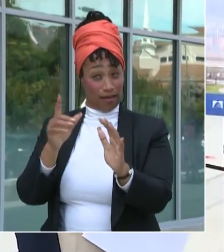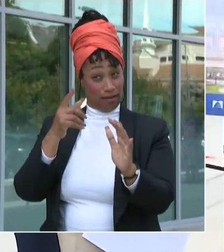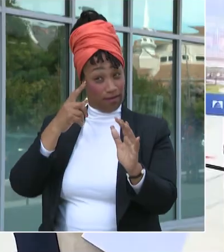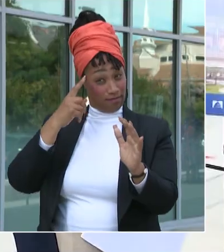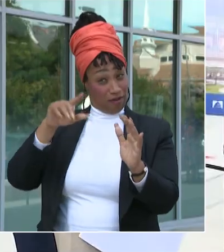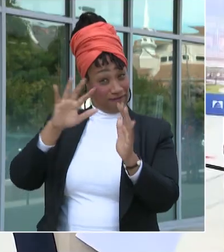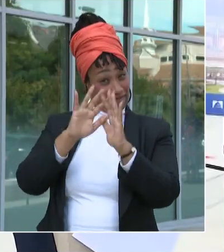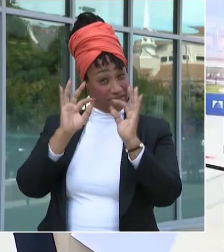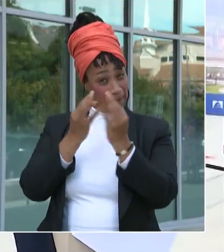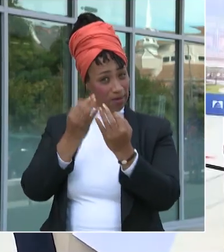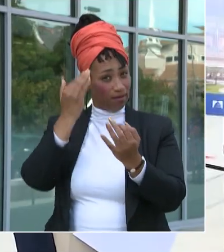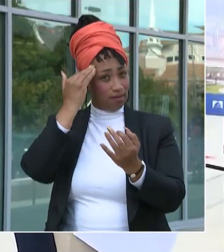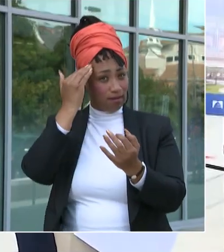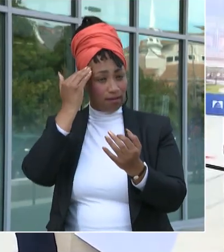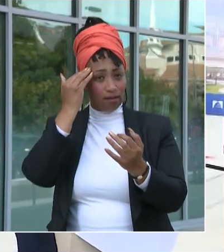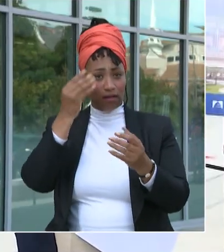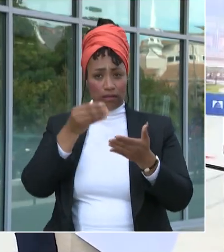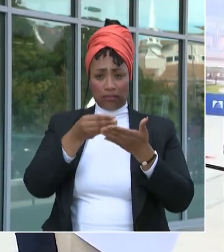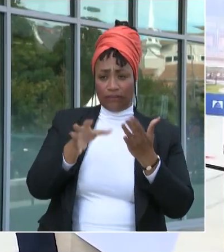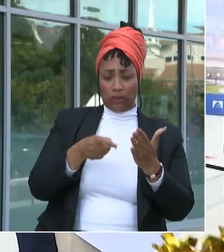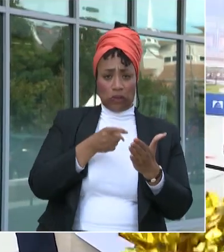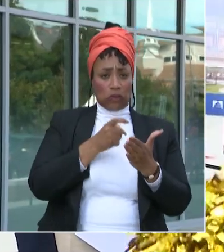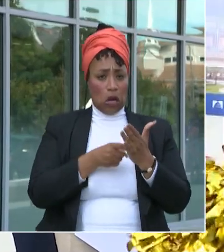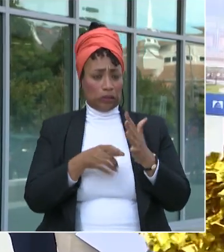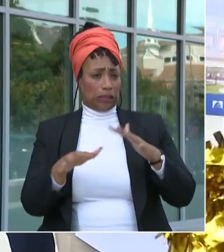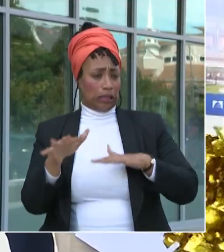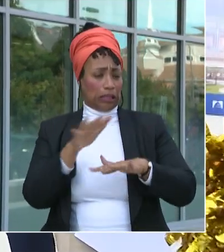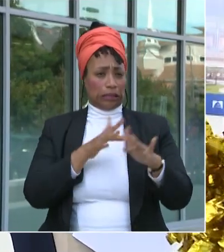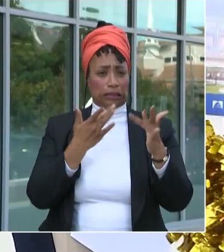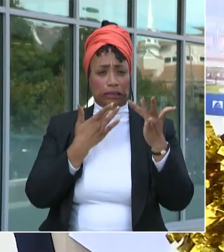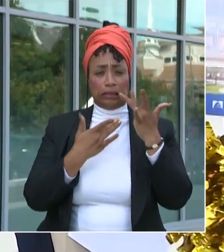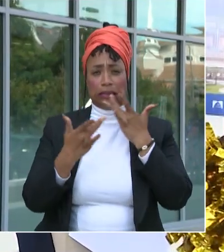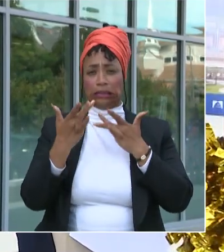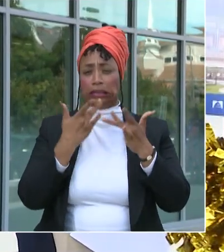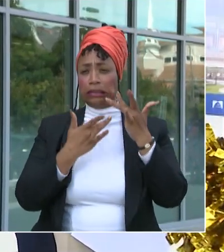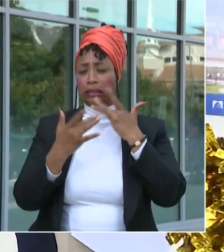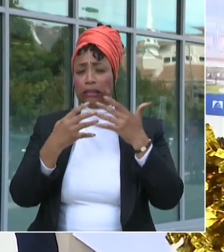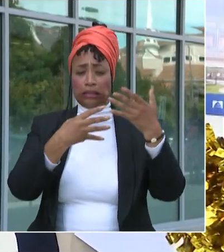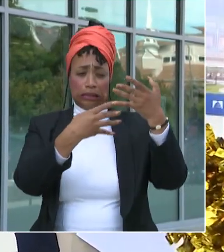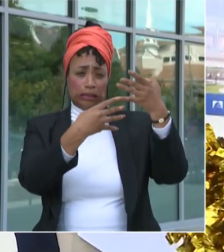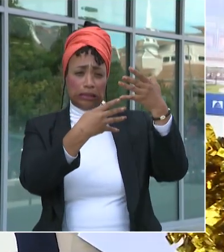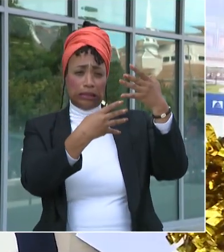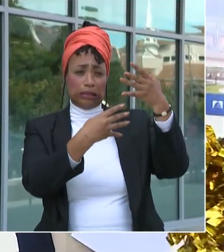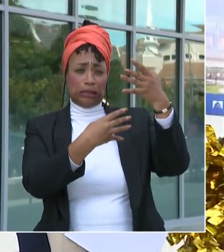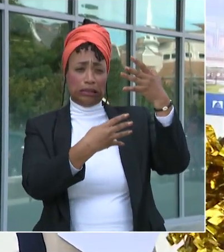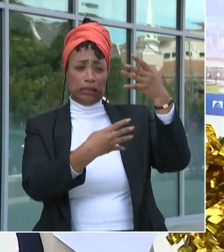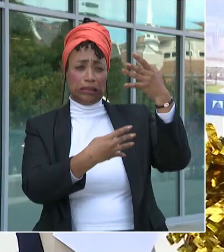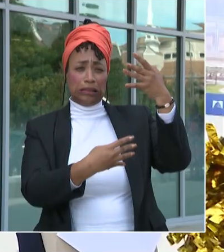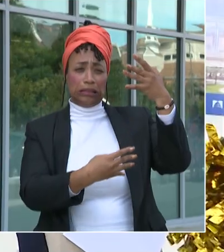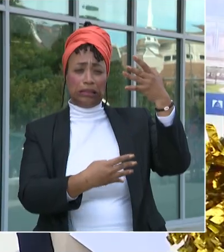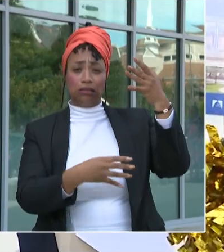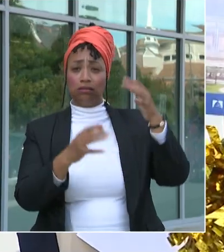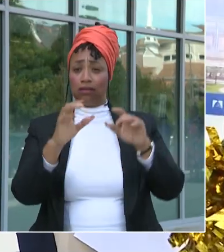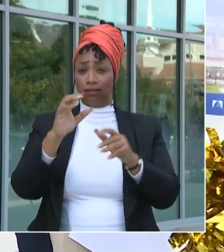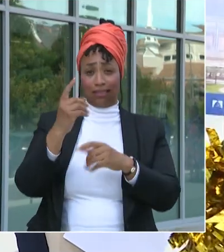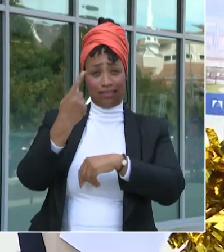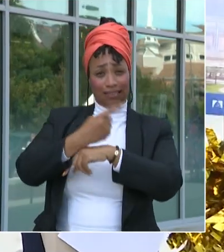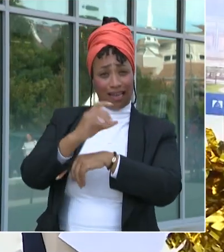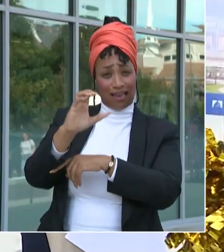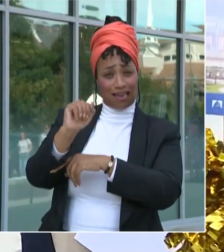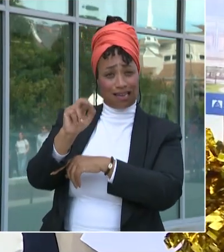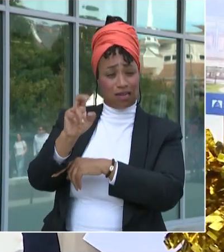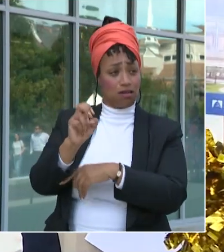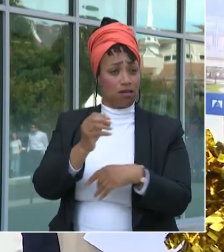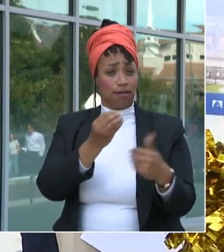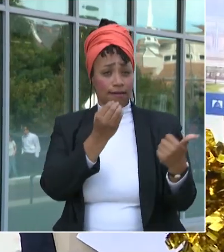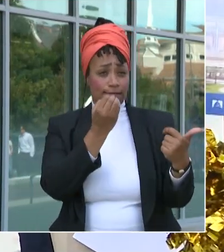of expenses, from child care costs to increasing grocery costs to increasing utility costs. Everything